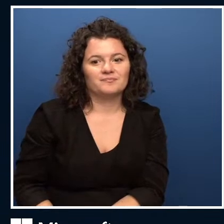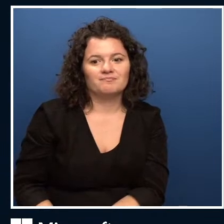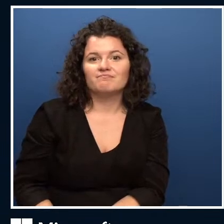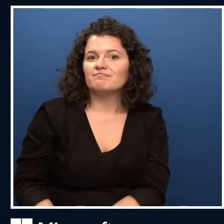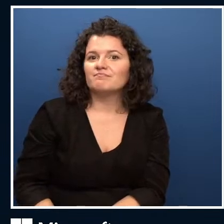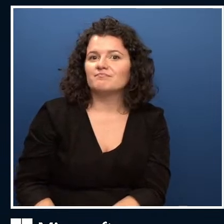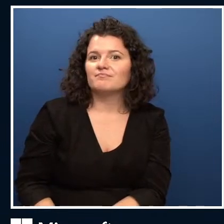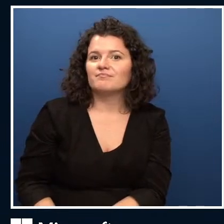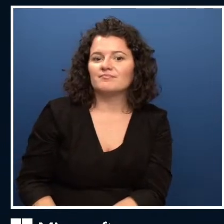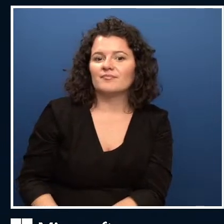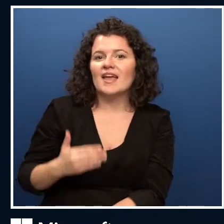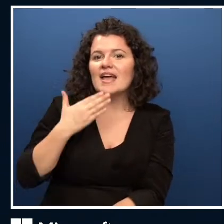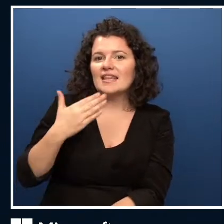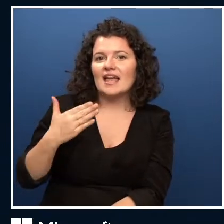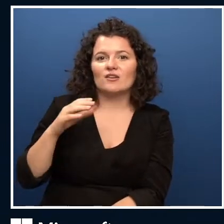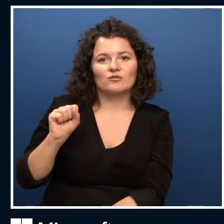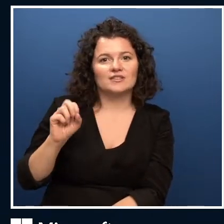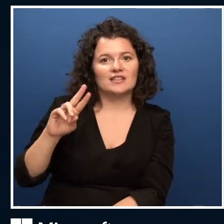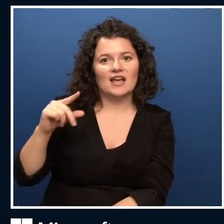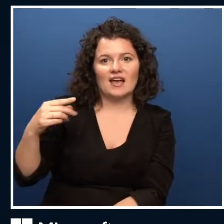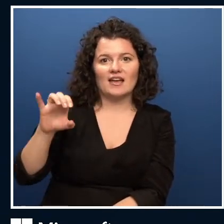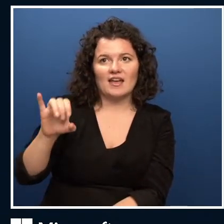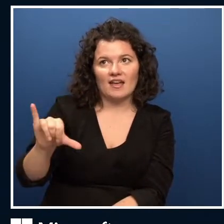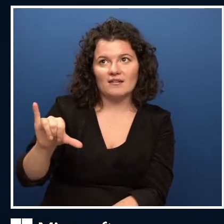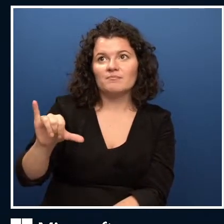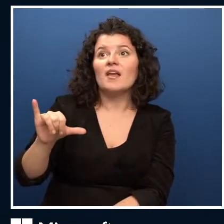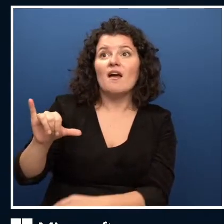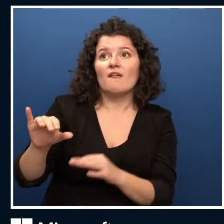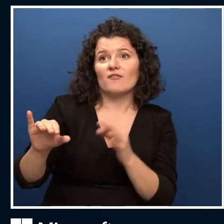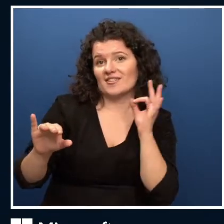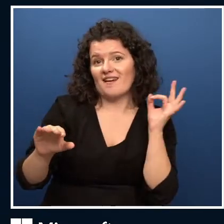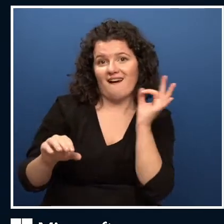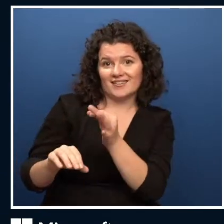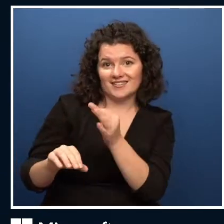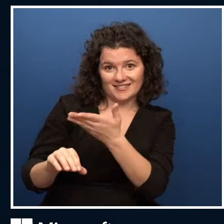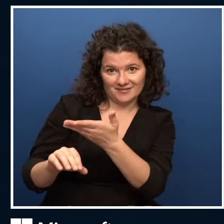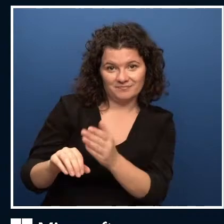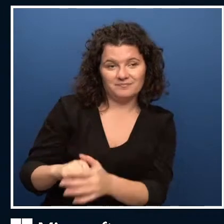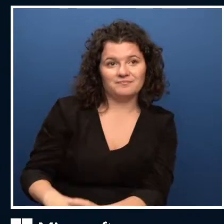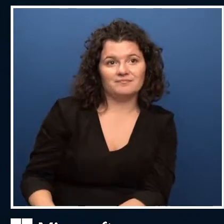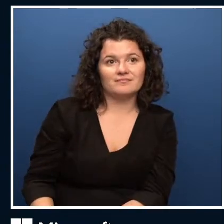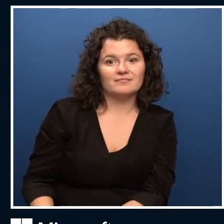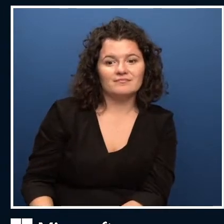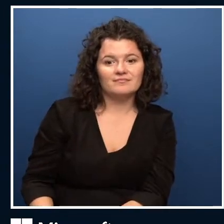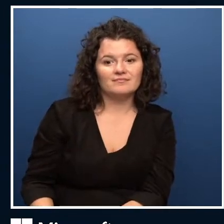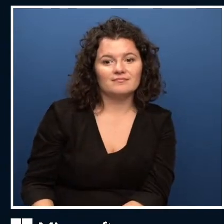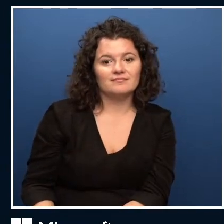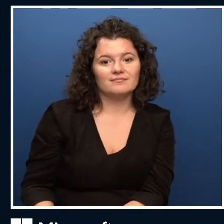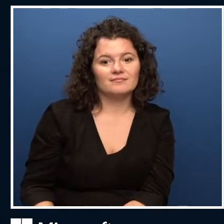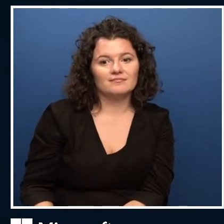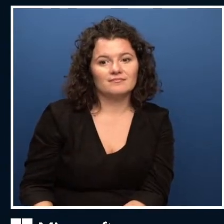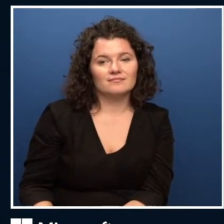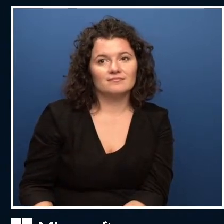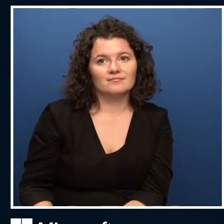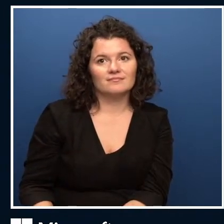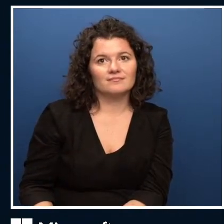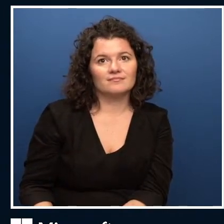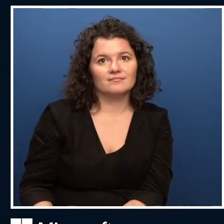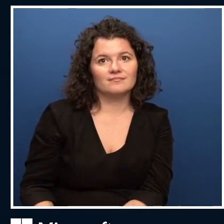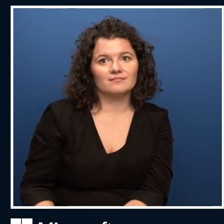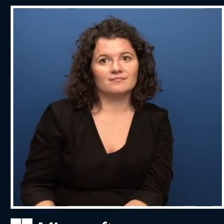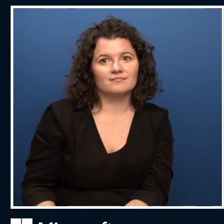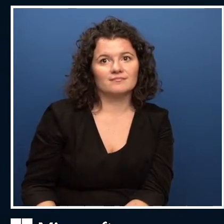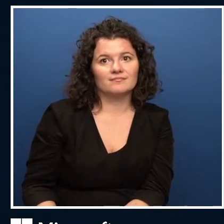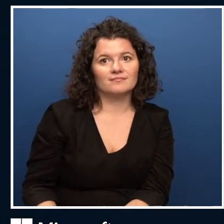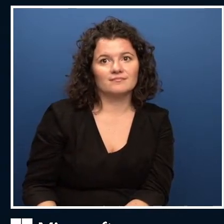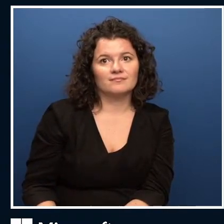for questions, and we in fact have a question. And you mentioned the models which come across images